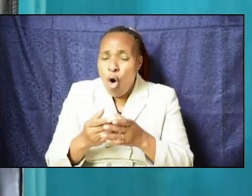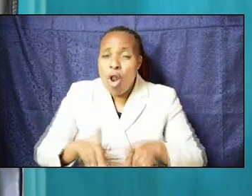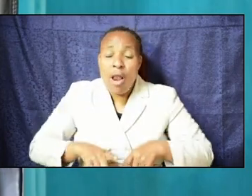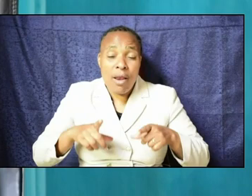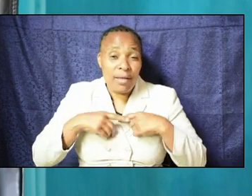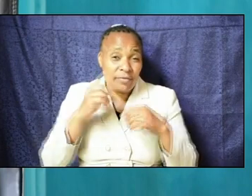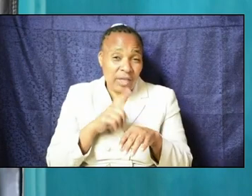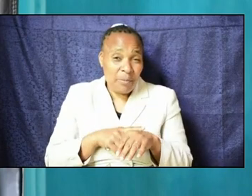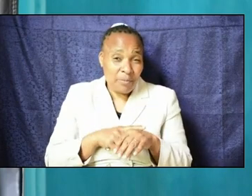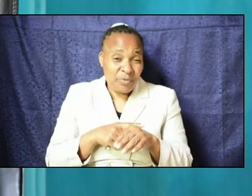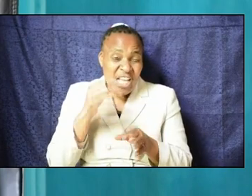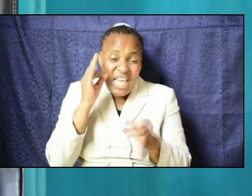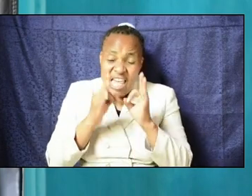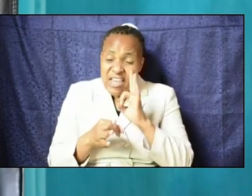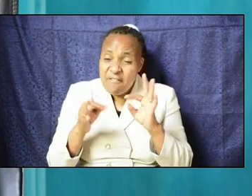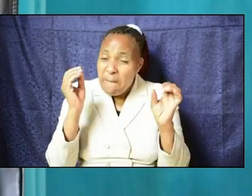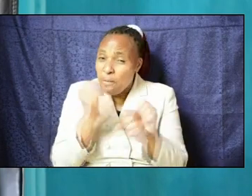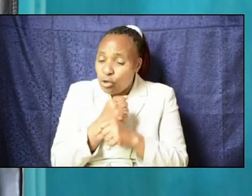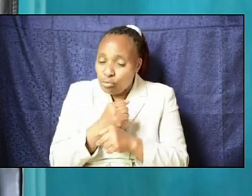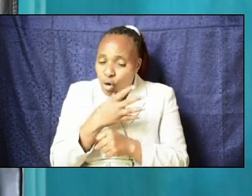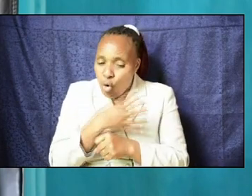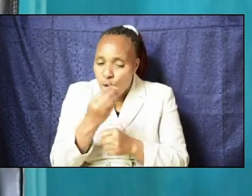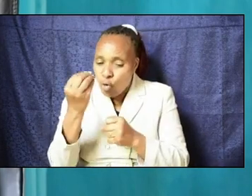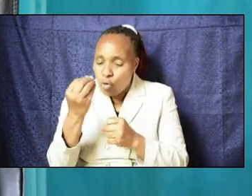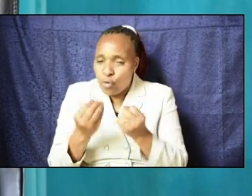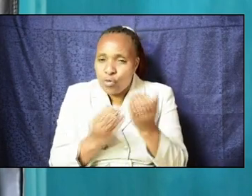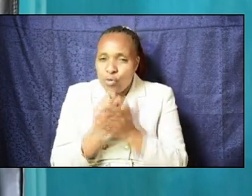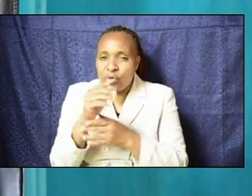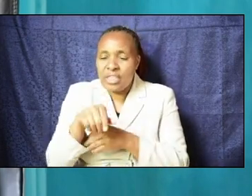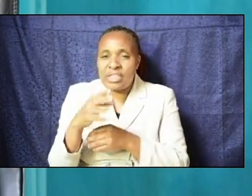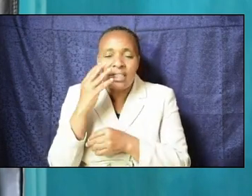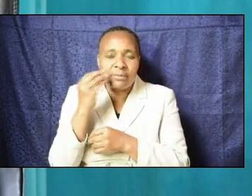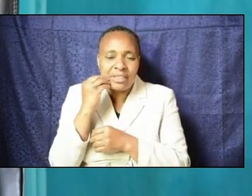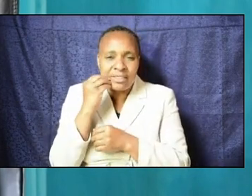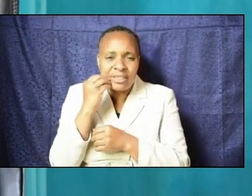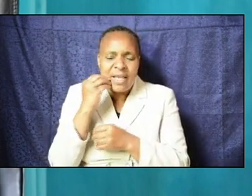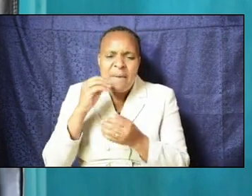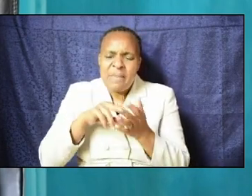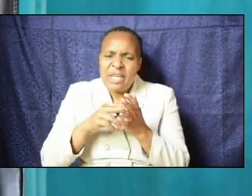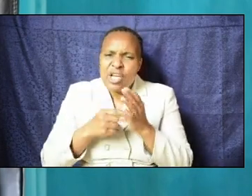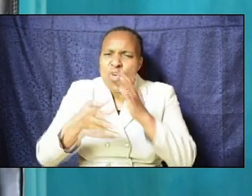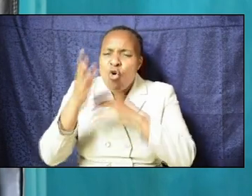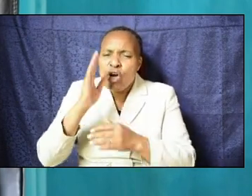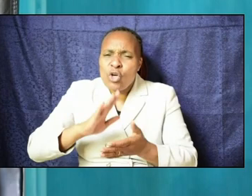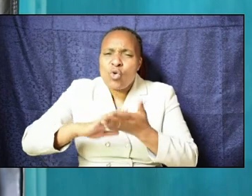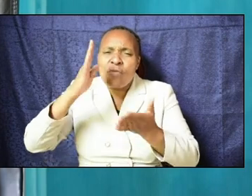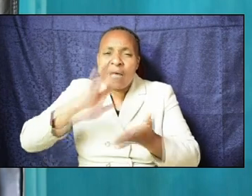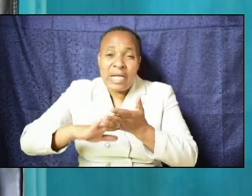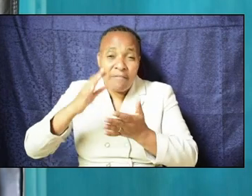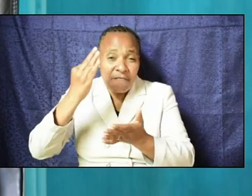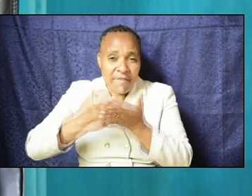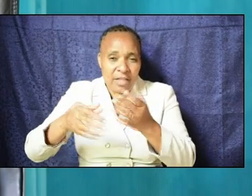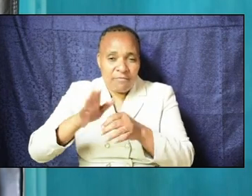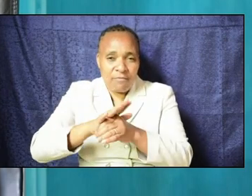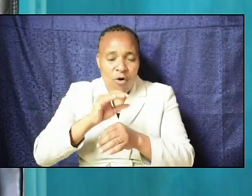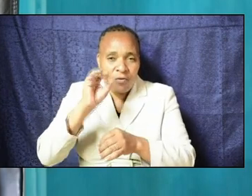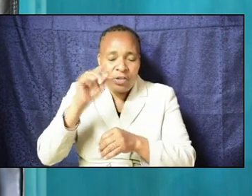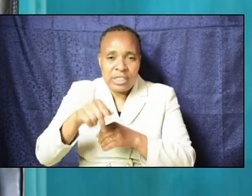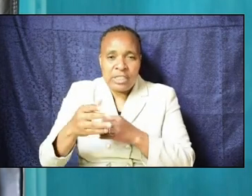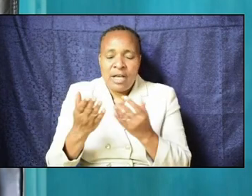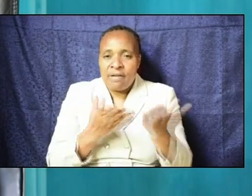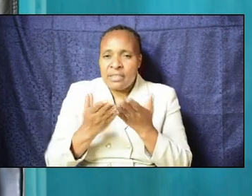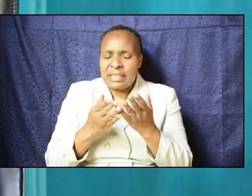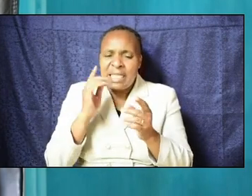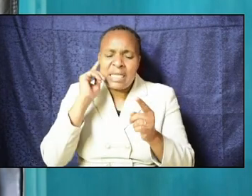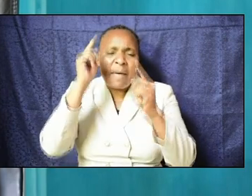he did not go through that experience. So God was glorified by the faithfulness of his servant, and it was